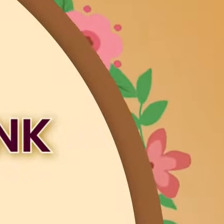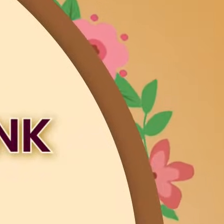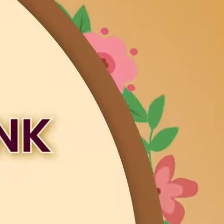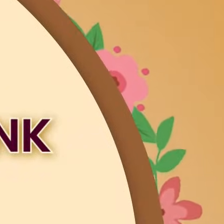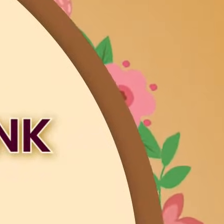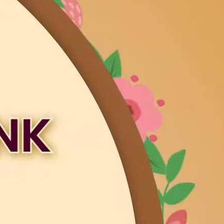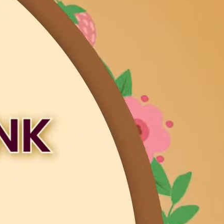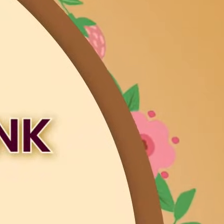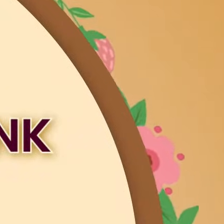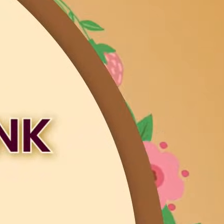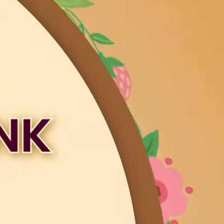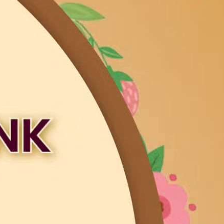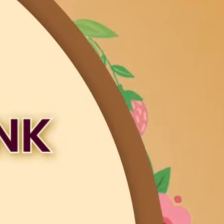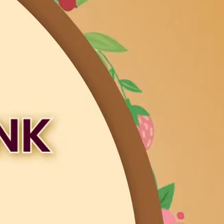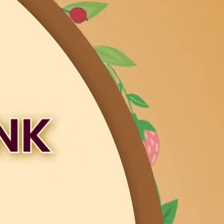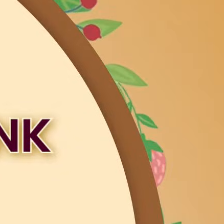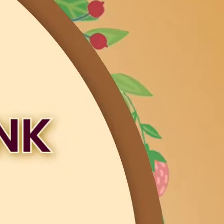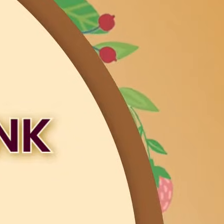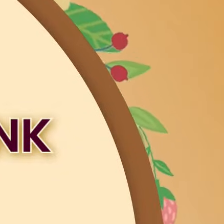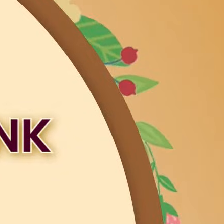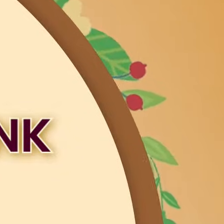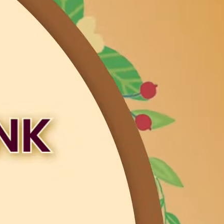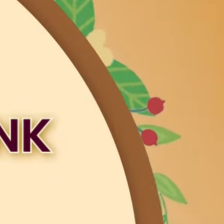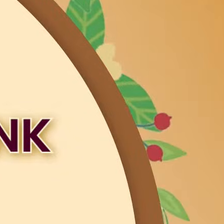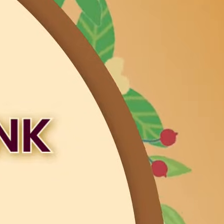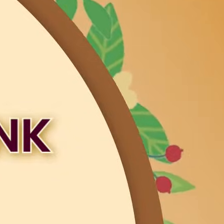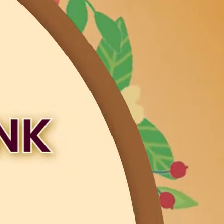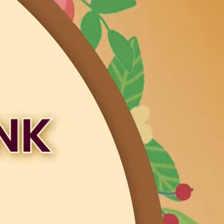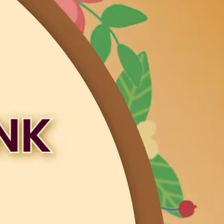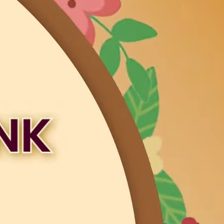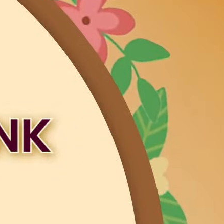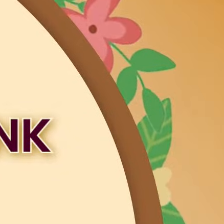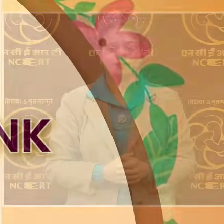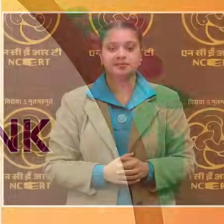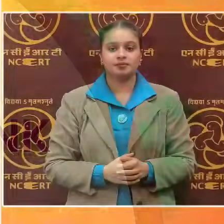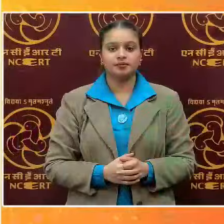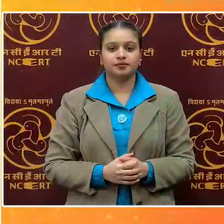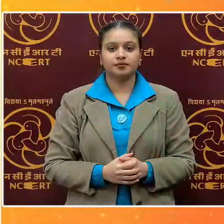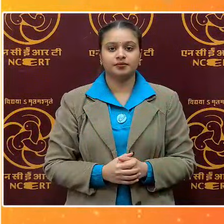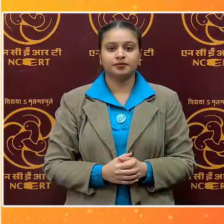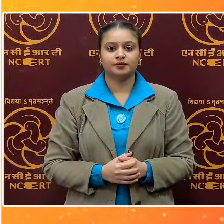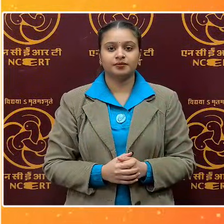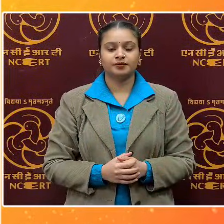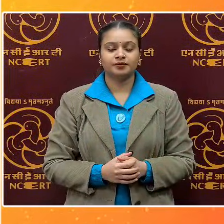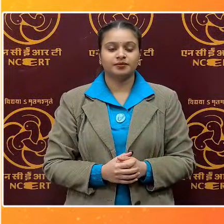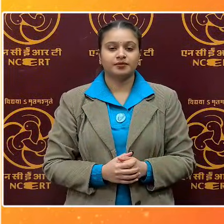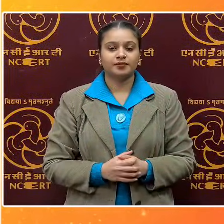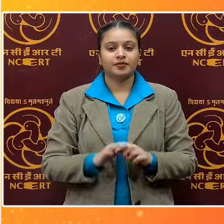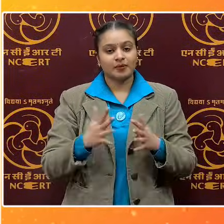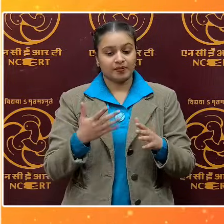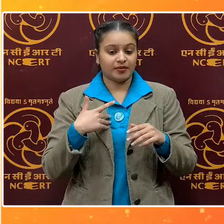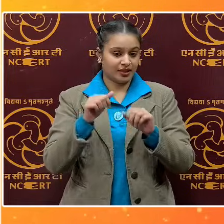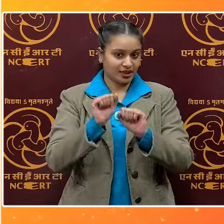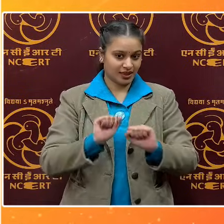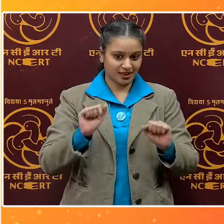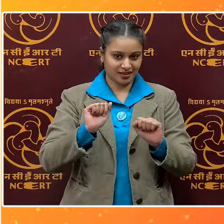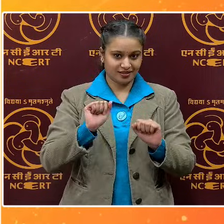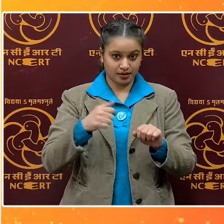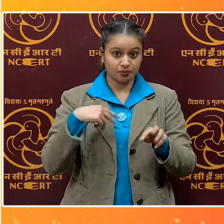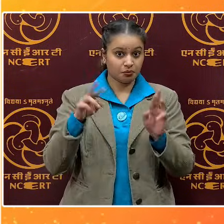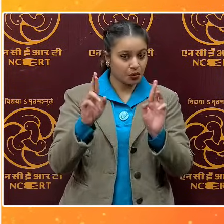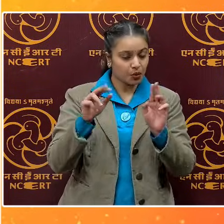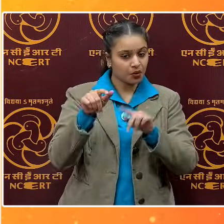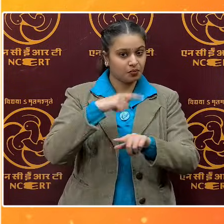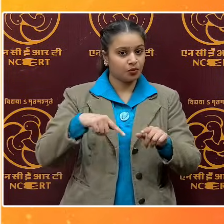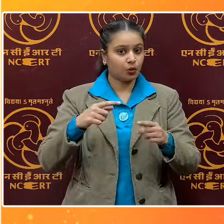is a chapter that we are going to learn and it sounds very nice. What a tank. Anyway, so I'm sure you must be having a